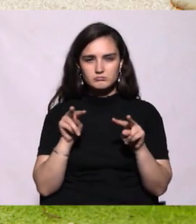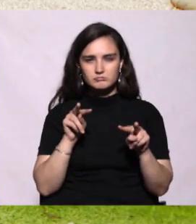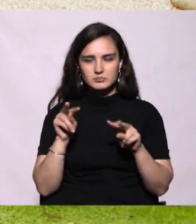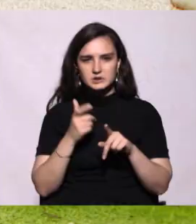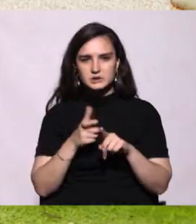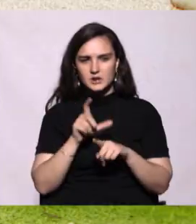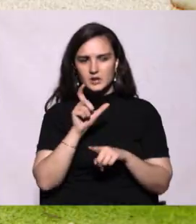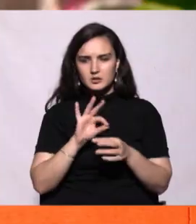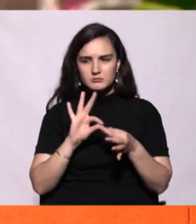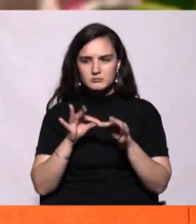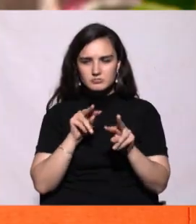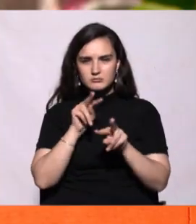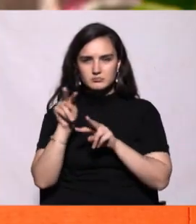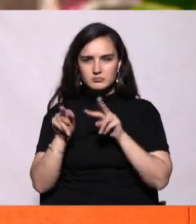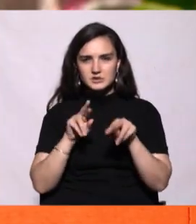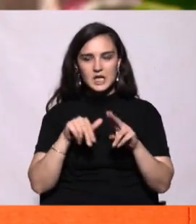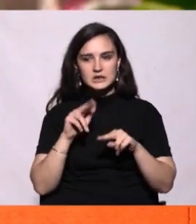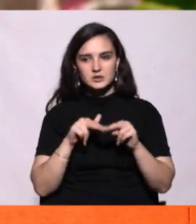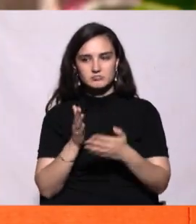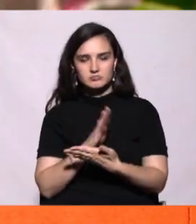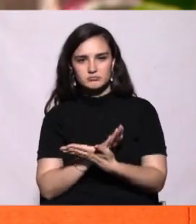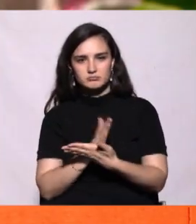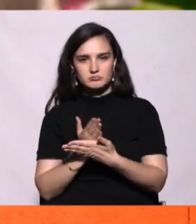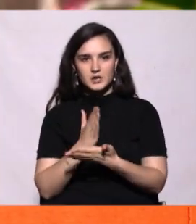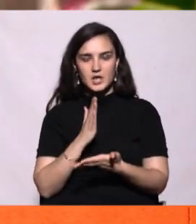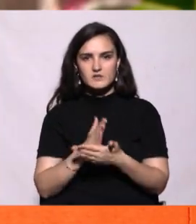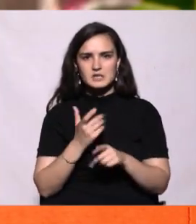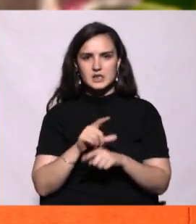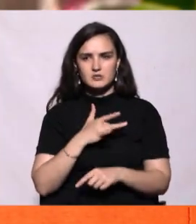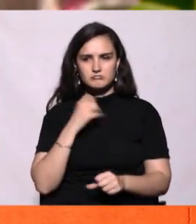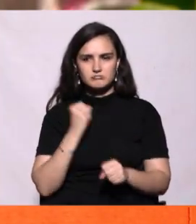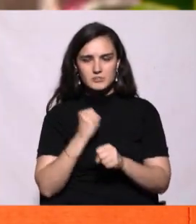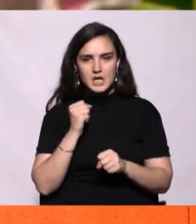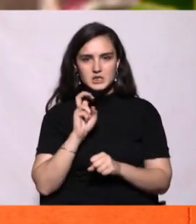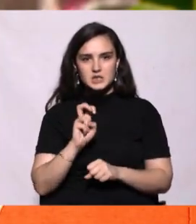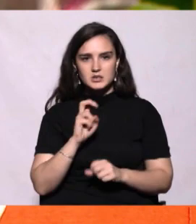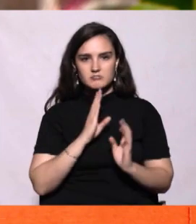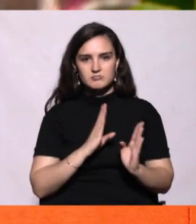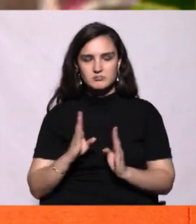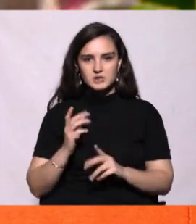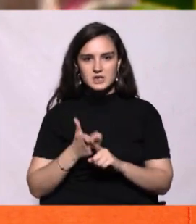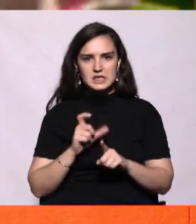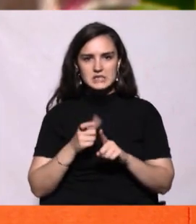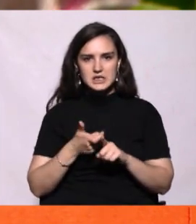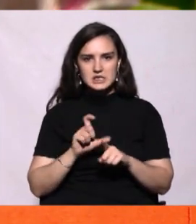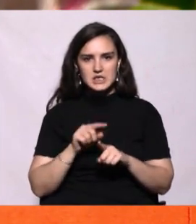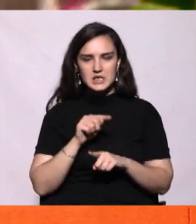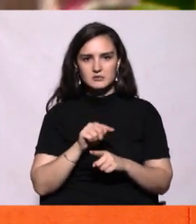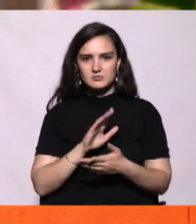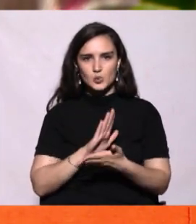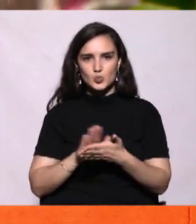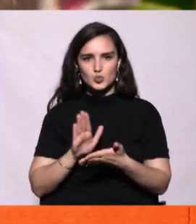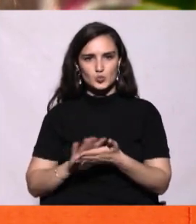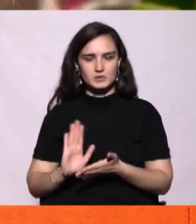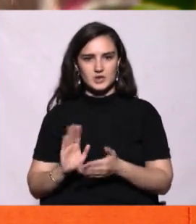very complex and moody. Although he has strict habits, he is very untidy. I